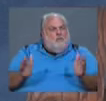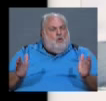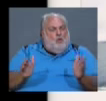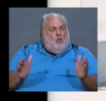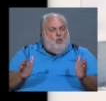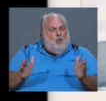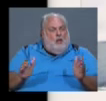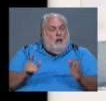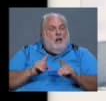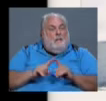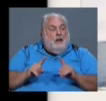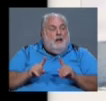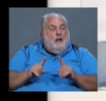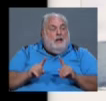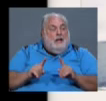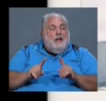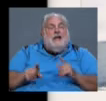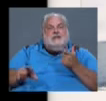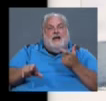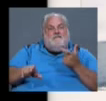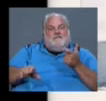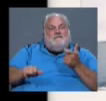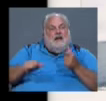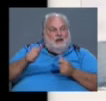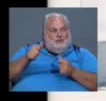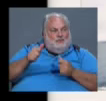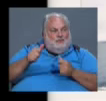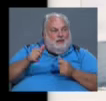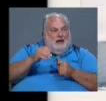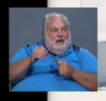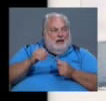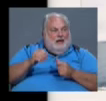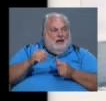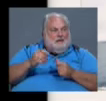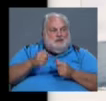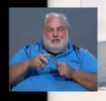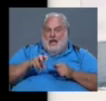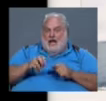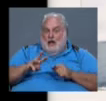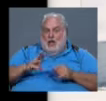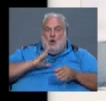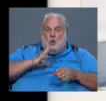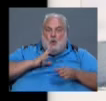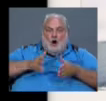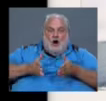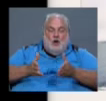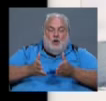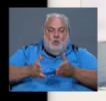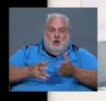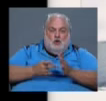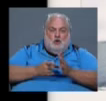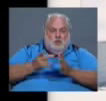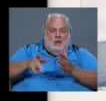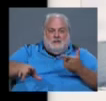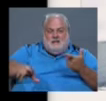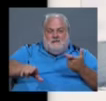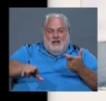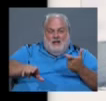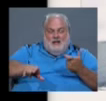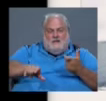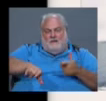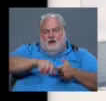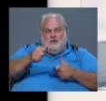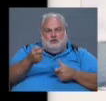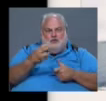lack in size, we make up for in speed and maneuverability in a shallow draft. So we'll be able to go about twice as fast as the other ships in the Navy.